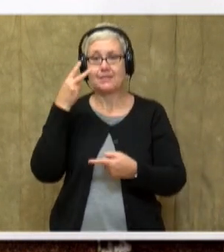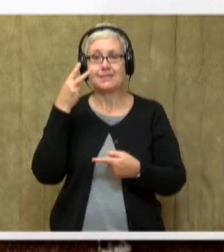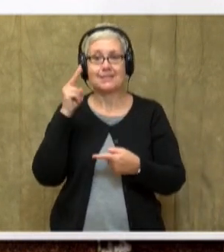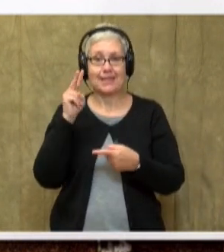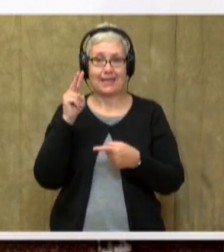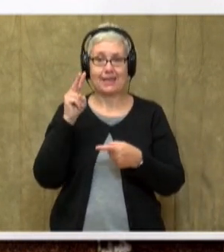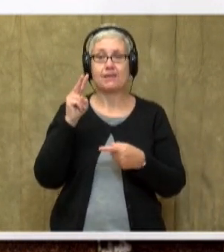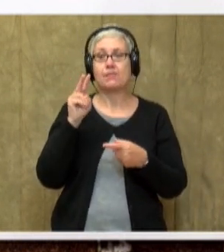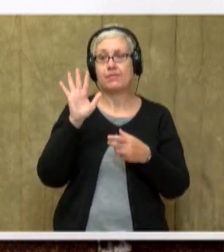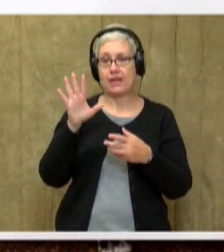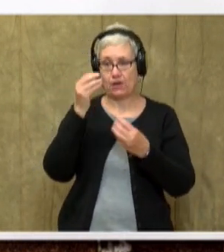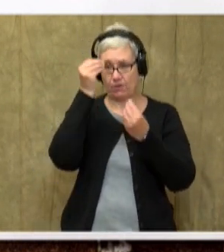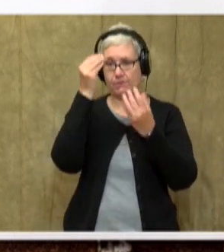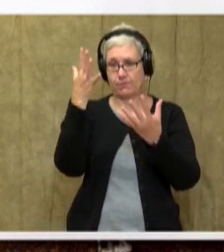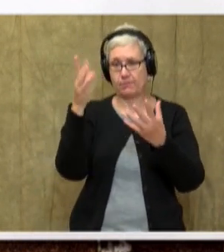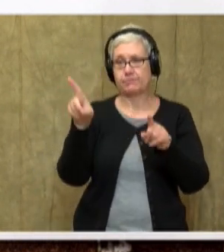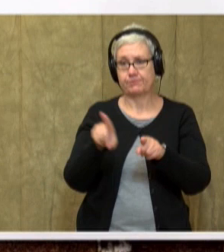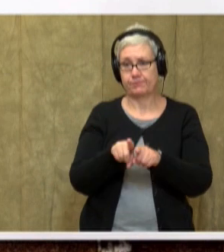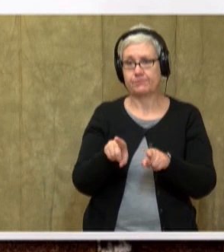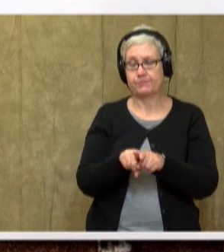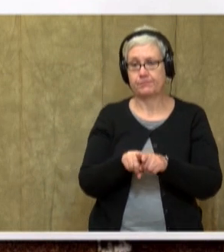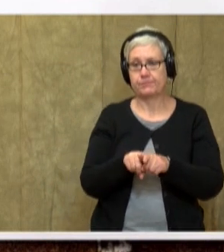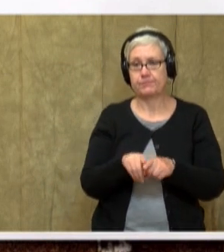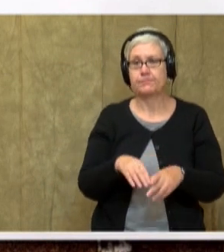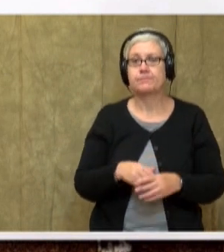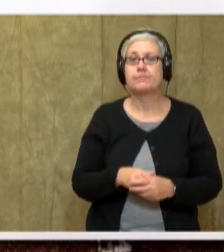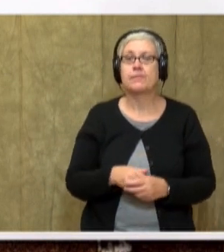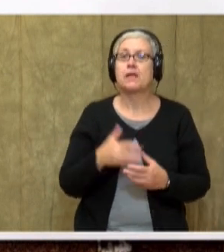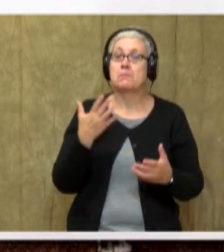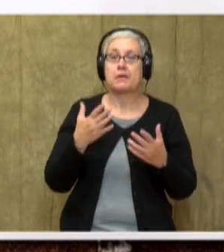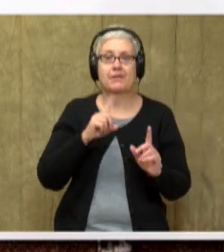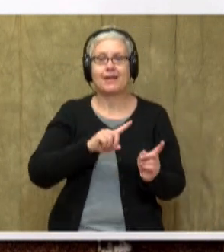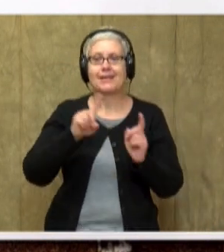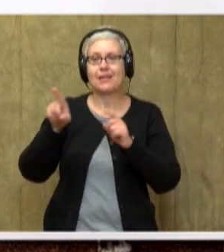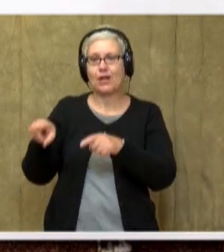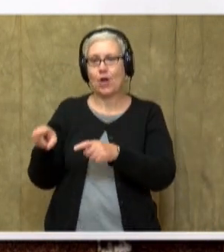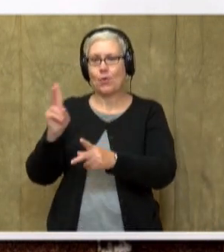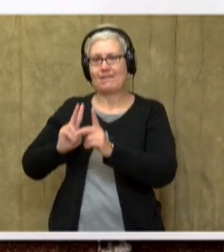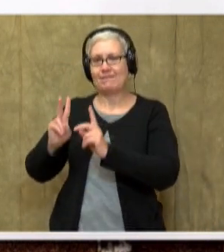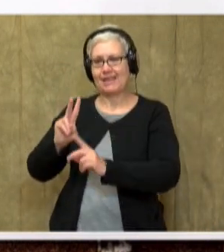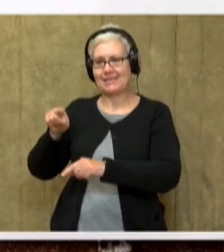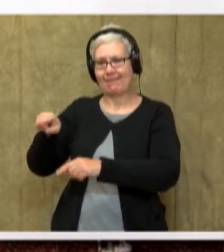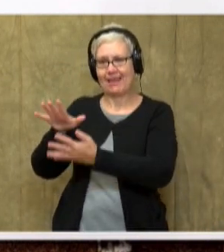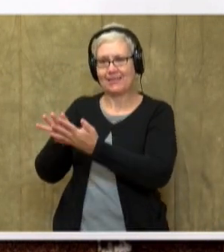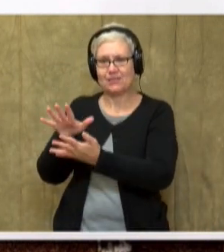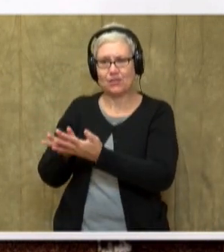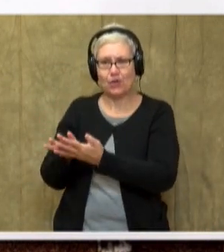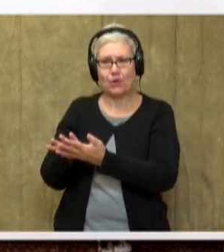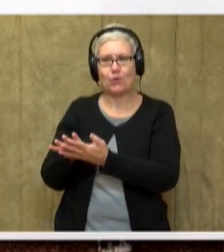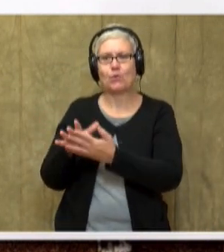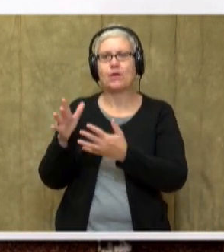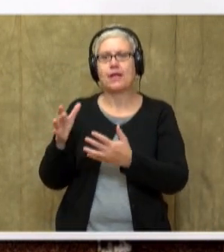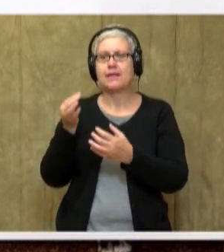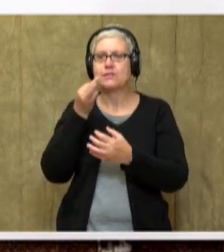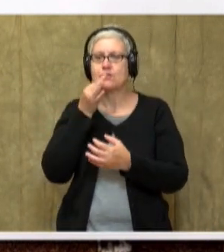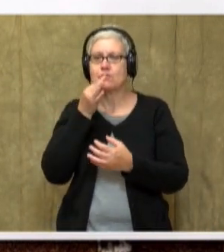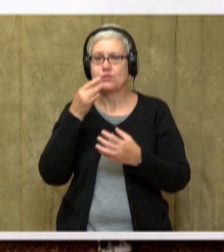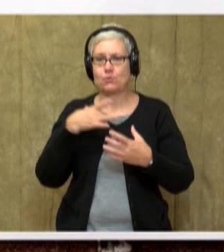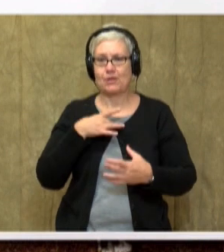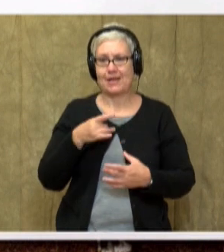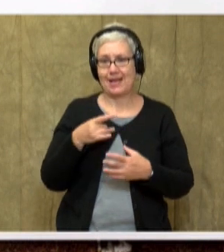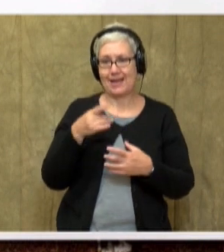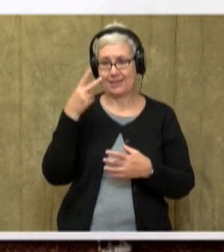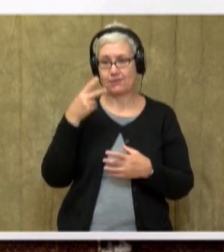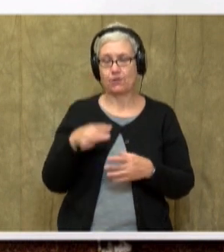You may not be able to visit that campus as early as perhaps had been originally planned to, or some schools may